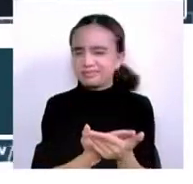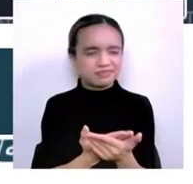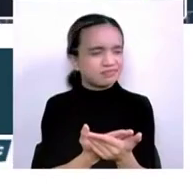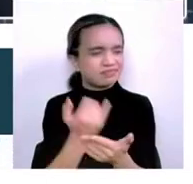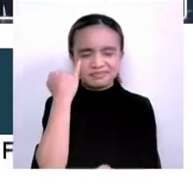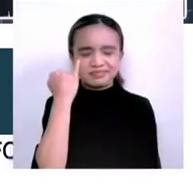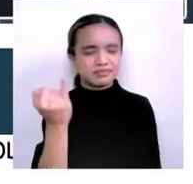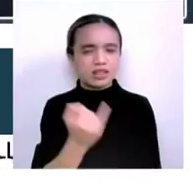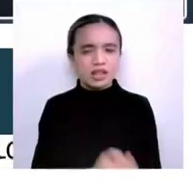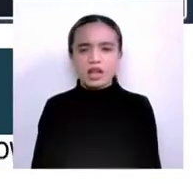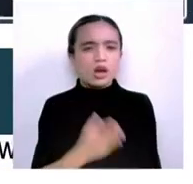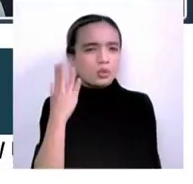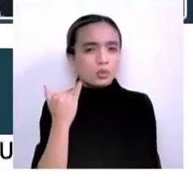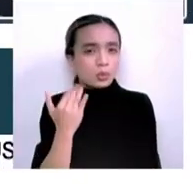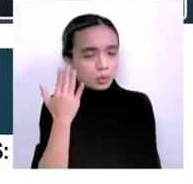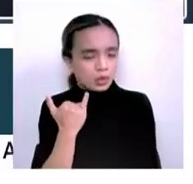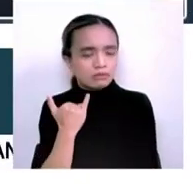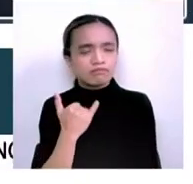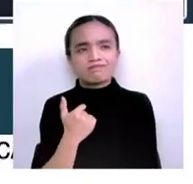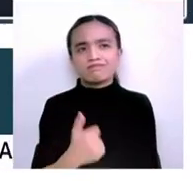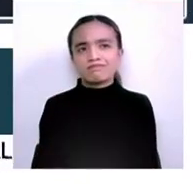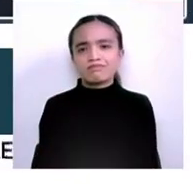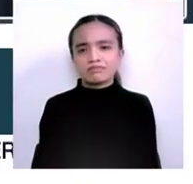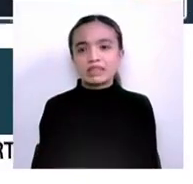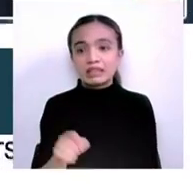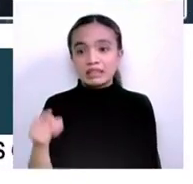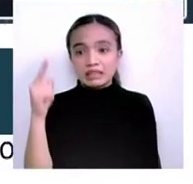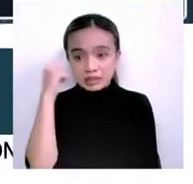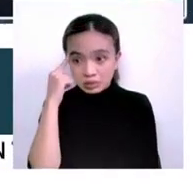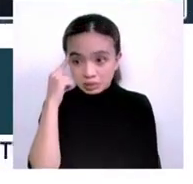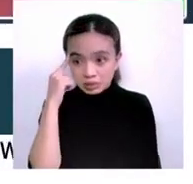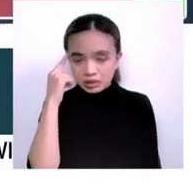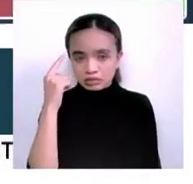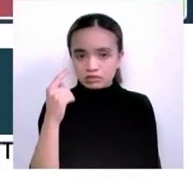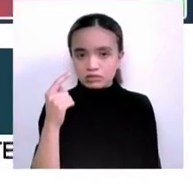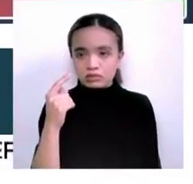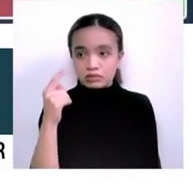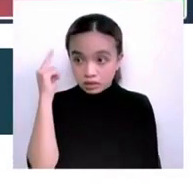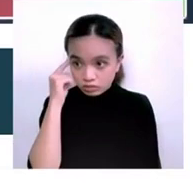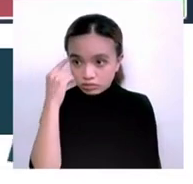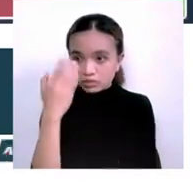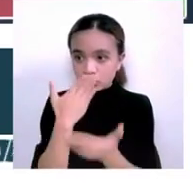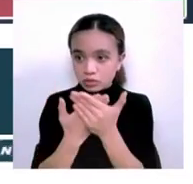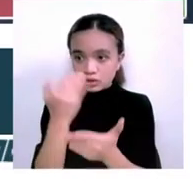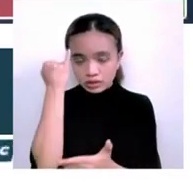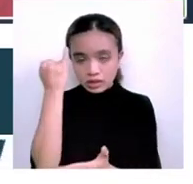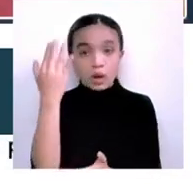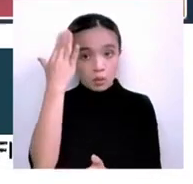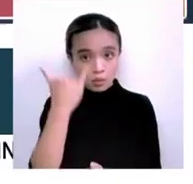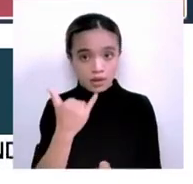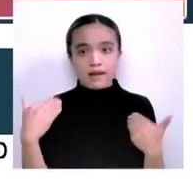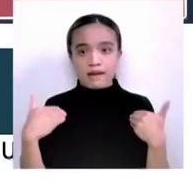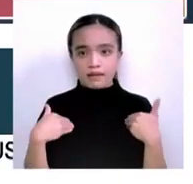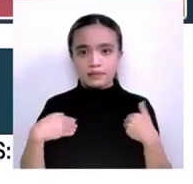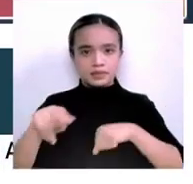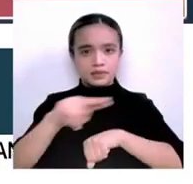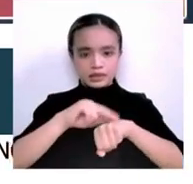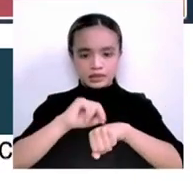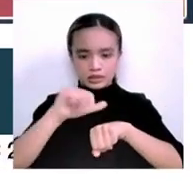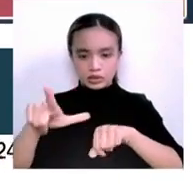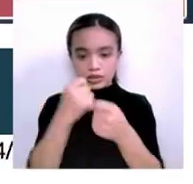reason why I initially thought it was a good idea is because we have an imminent national security threat, which